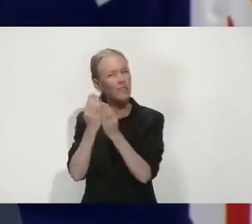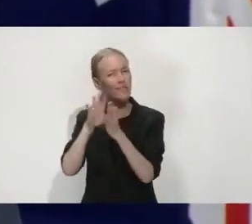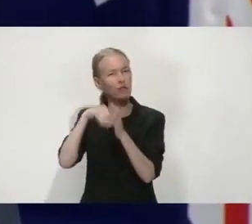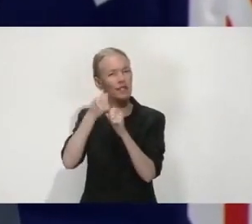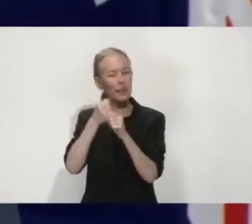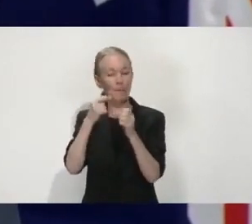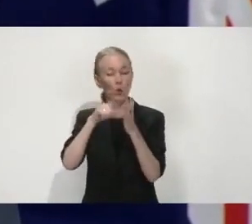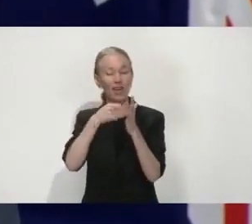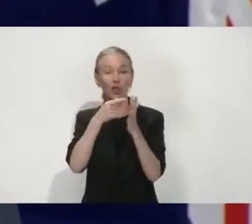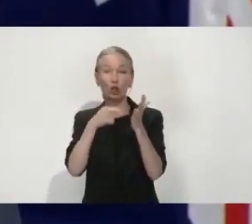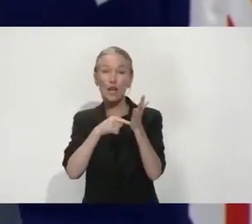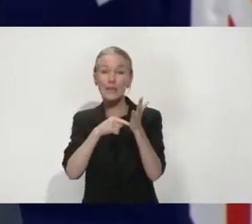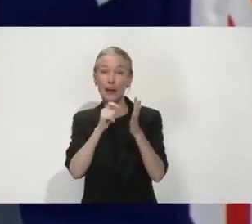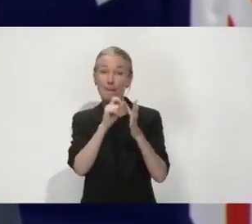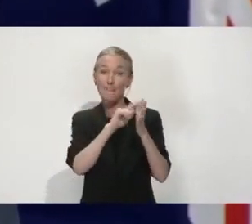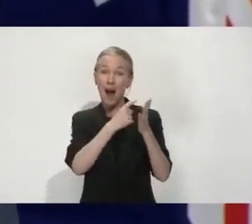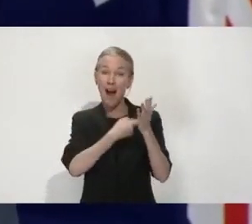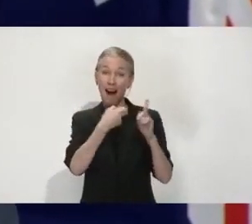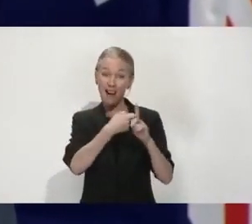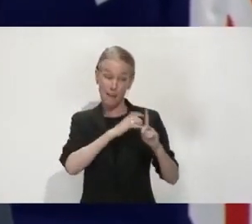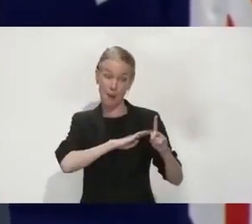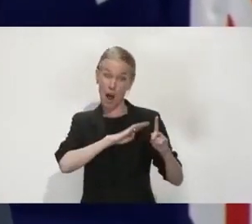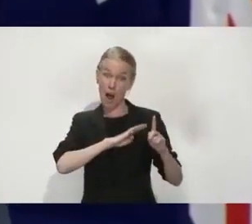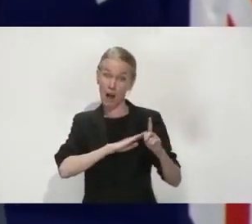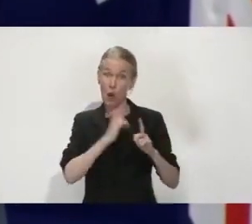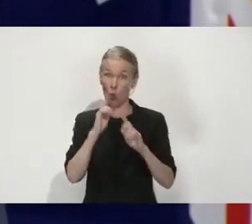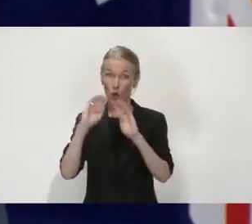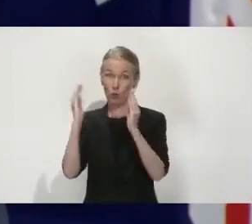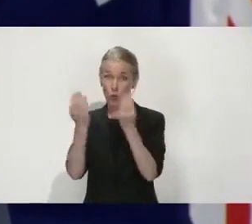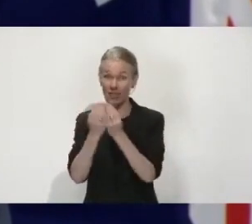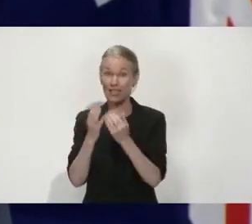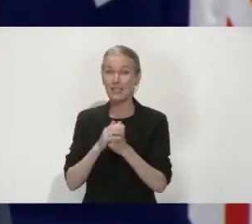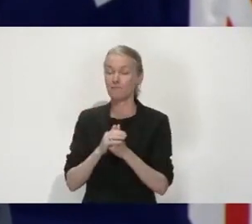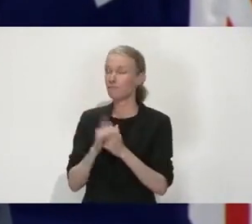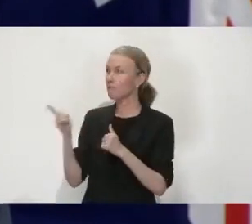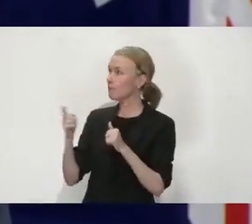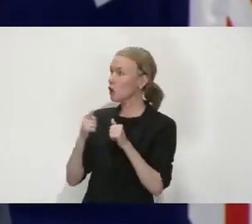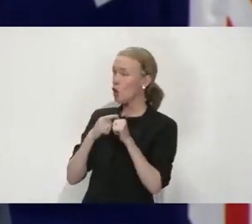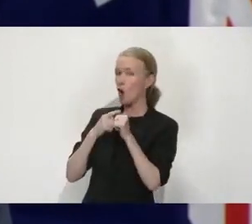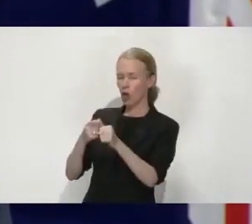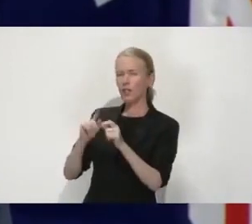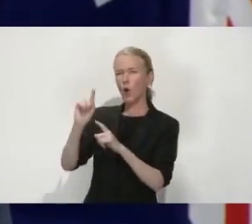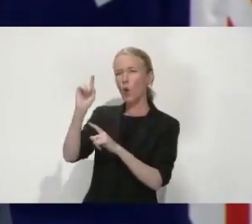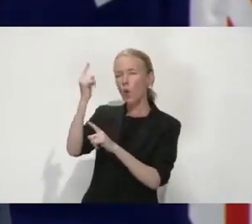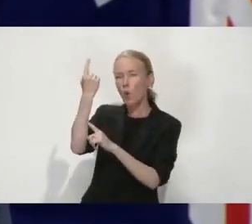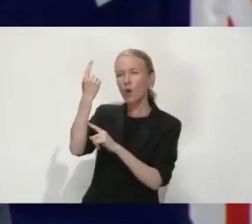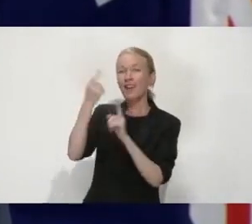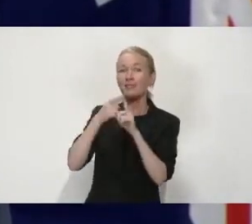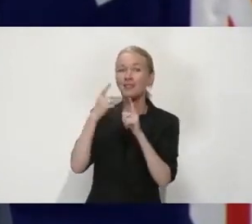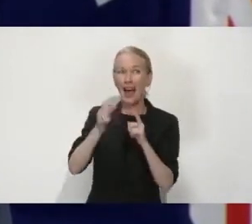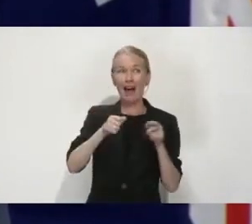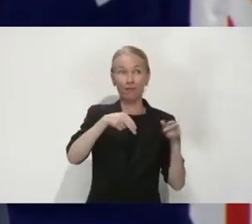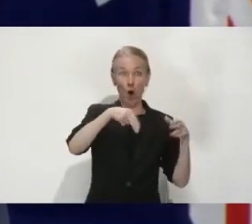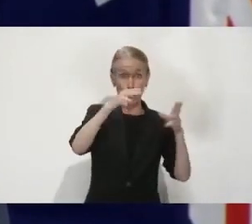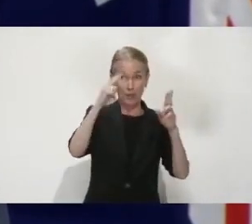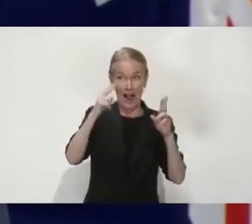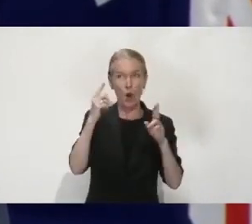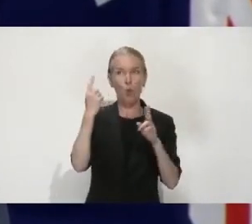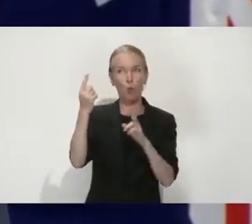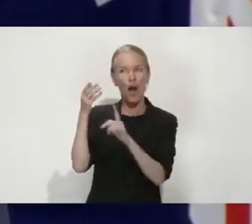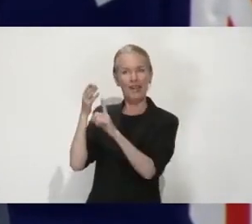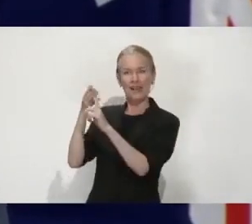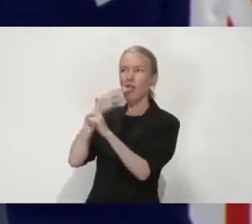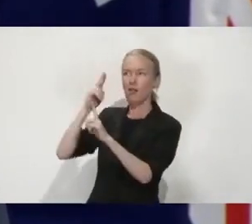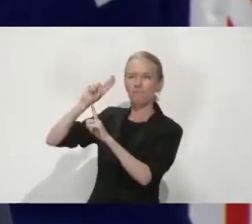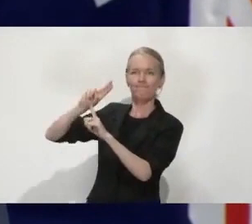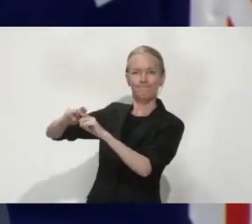facilities. So as a ratio of volume and mass, we have a specific standalone quarantine facility in Auckland. When we're looking to try